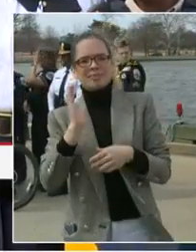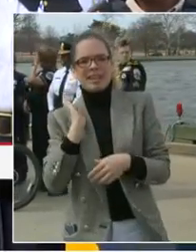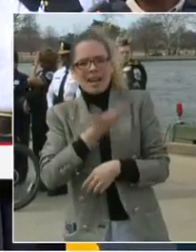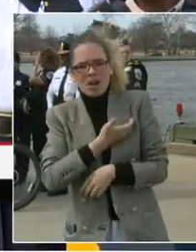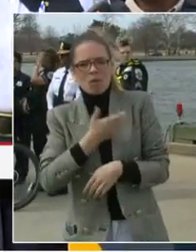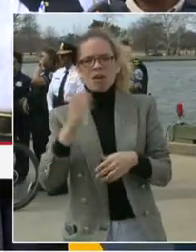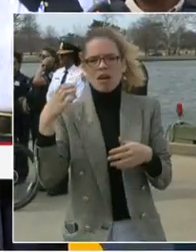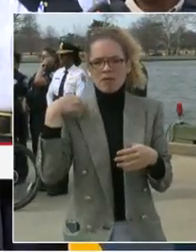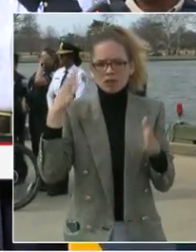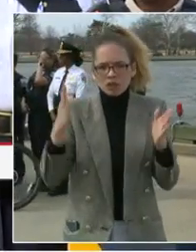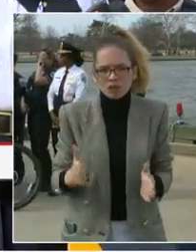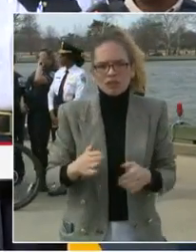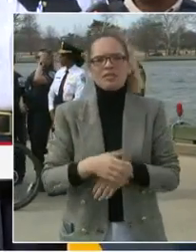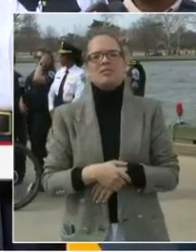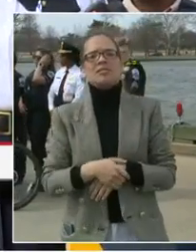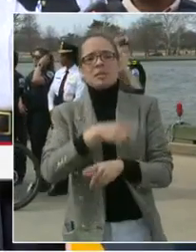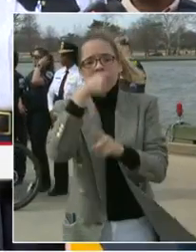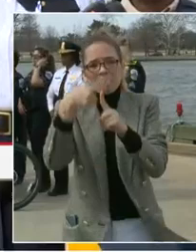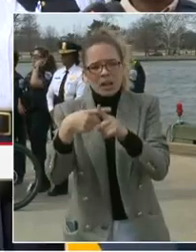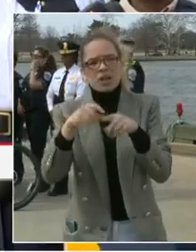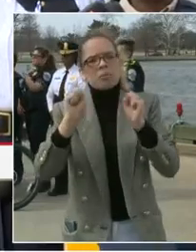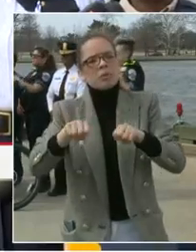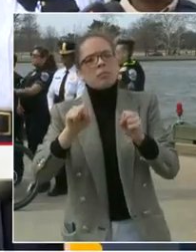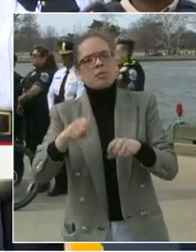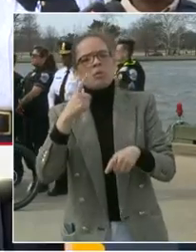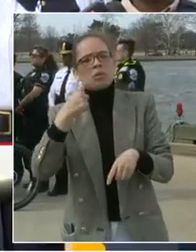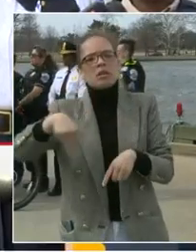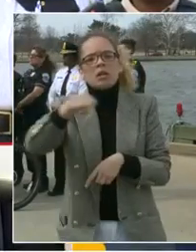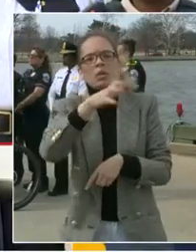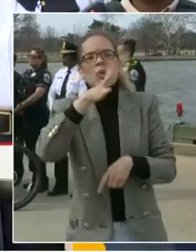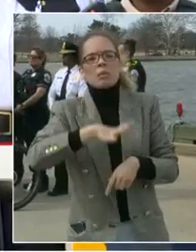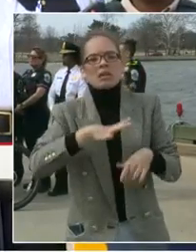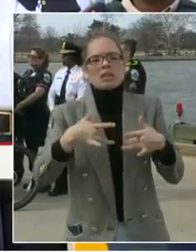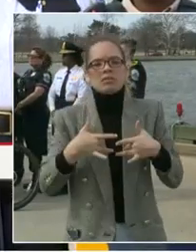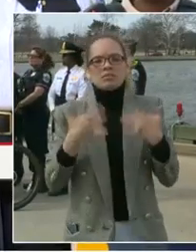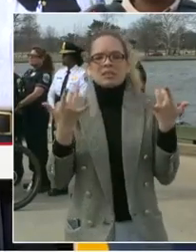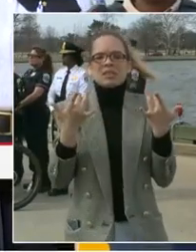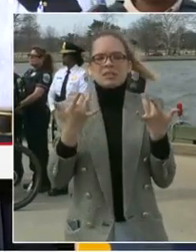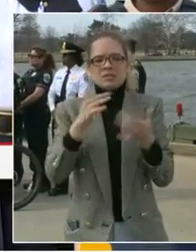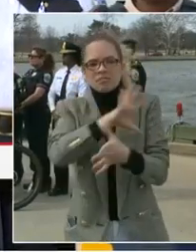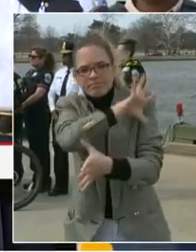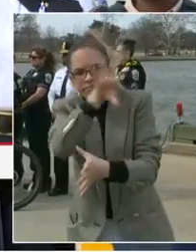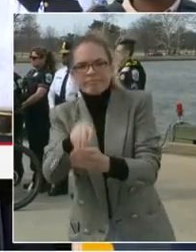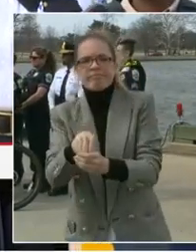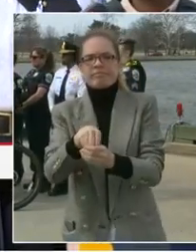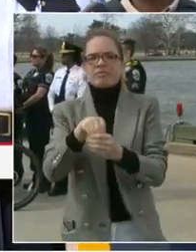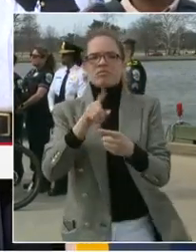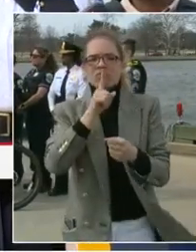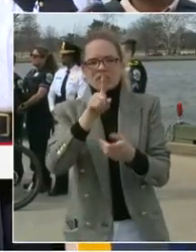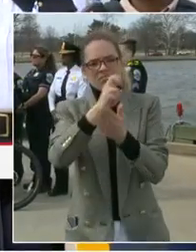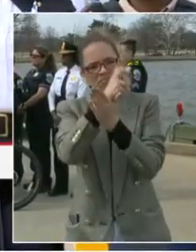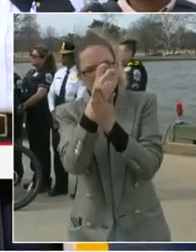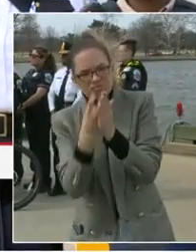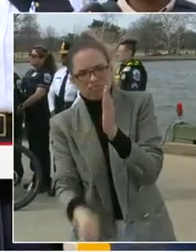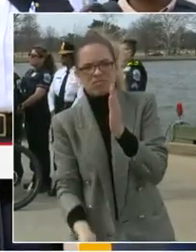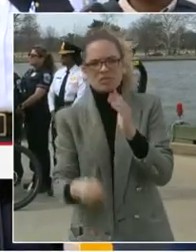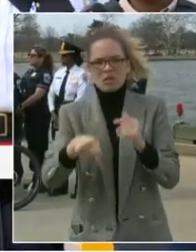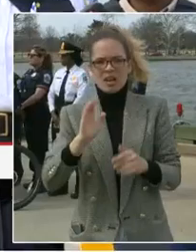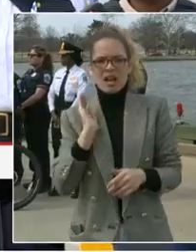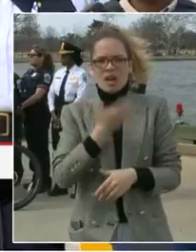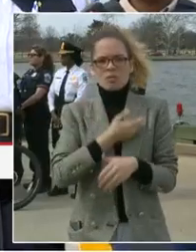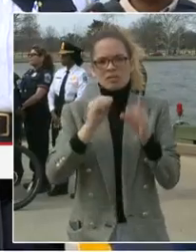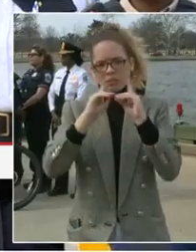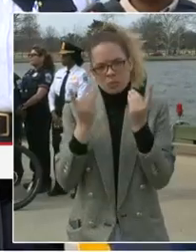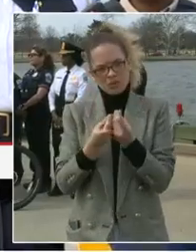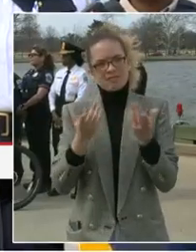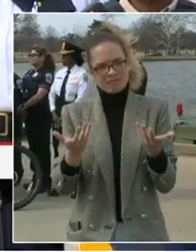and the ability for women to thrive in the Metropolitan Police Department. So with that, I want to turn it over